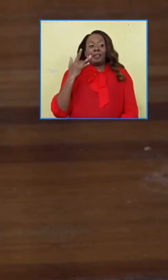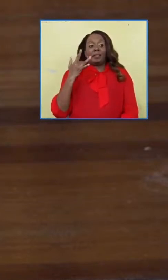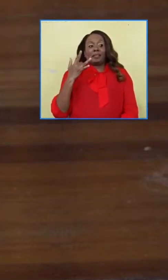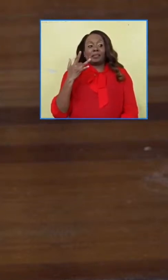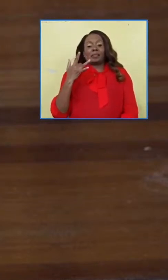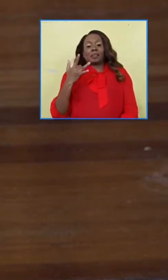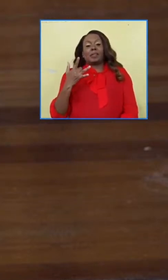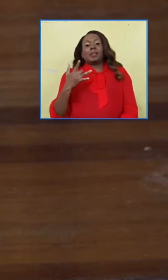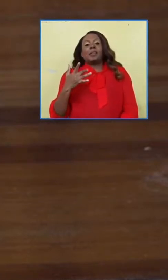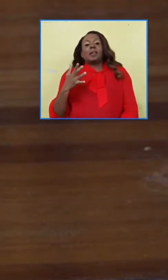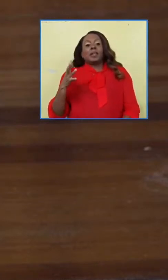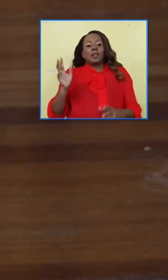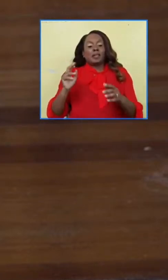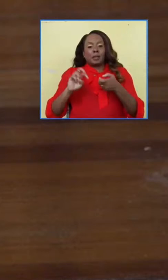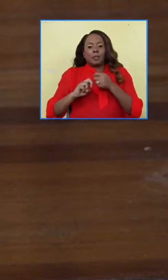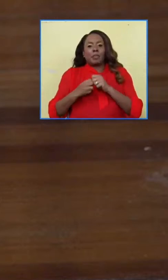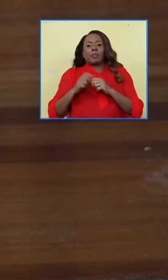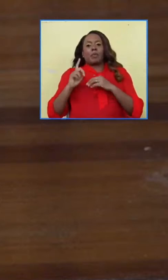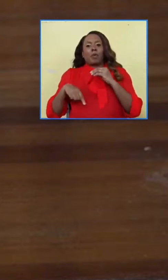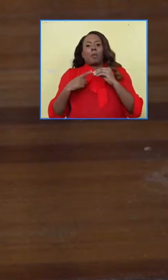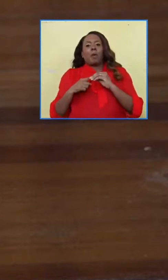is a demographic problem.